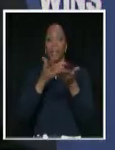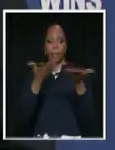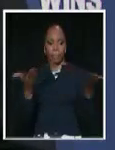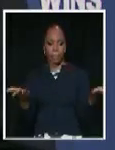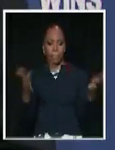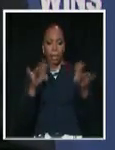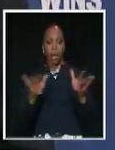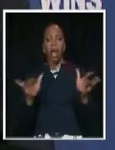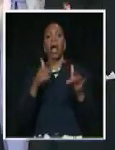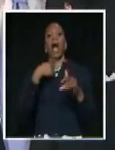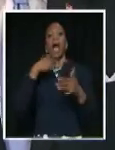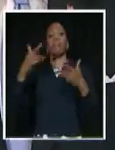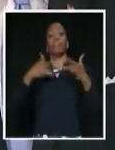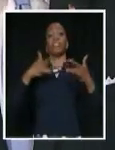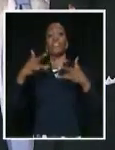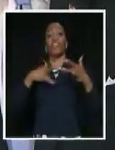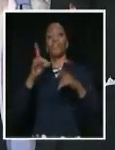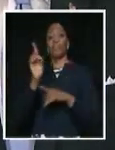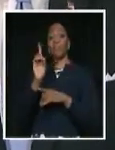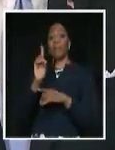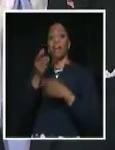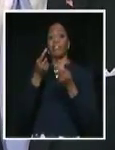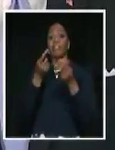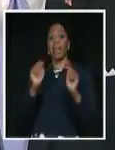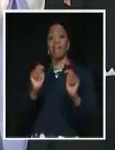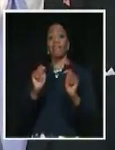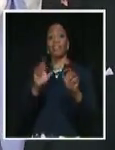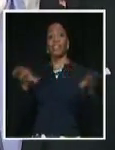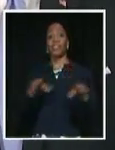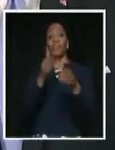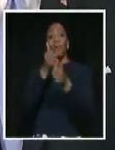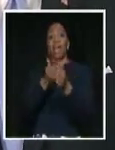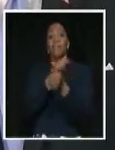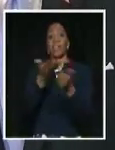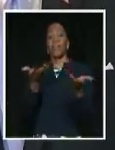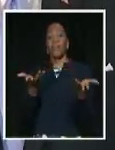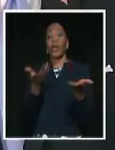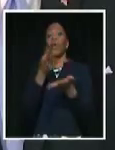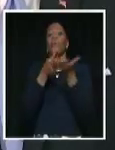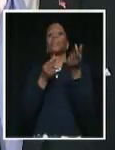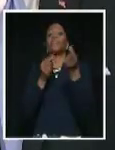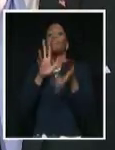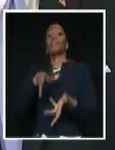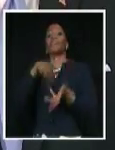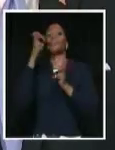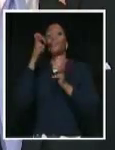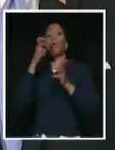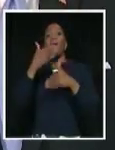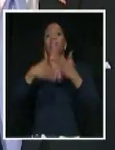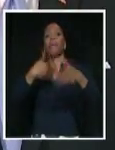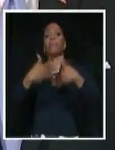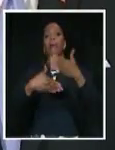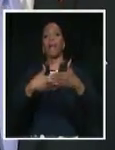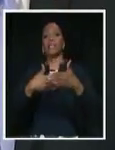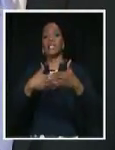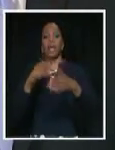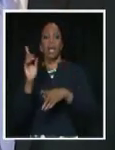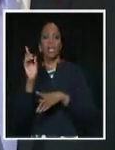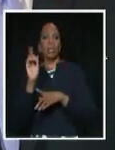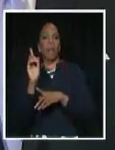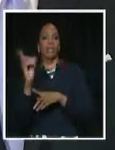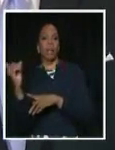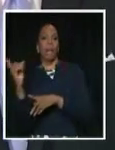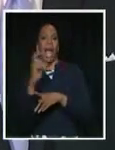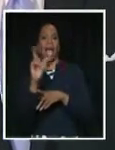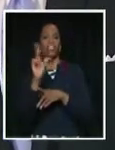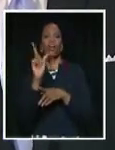concerned Mr. de Blasio's efforts to do other things with it it's going to destroy the entire process. Well, no, it's not going to destroy. Again, I would ask that Mr. Lhota